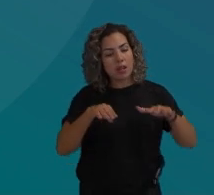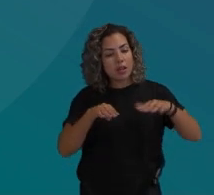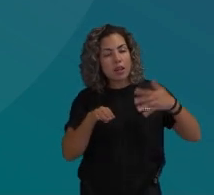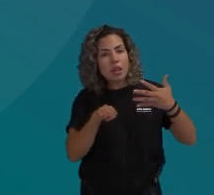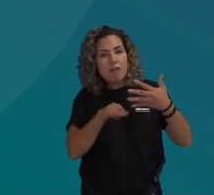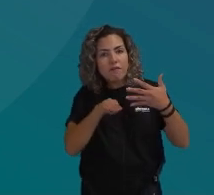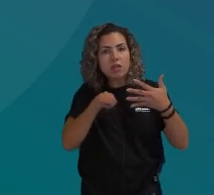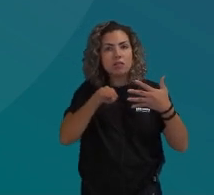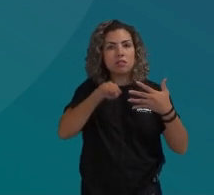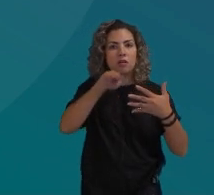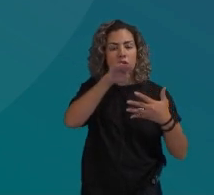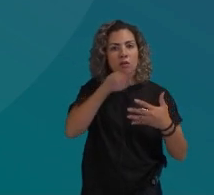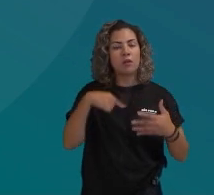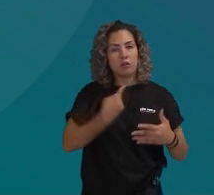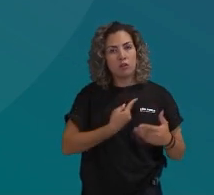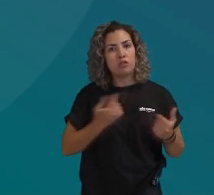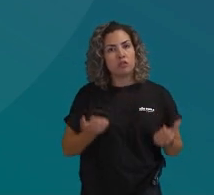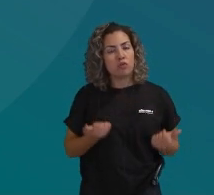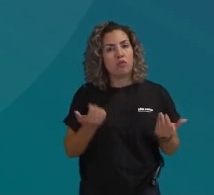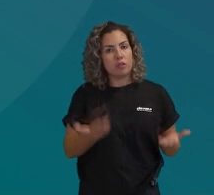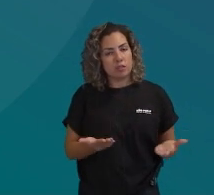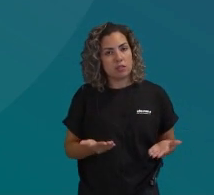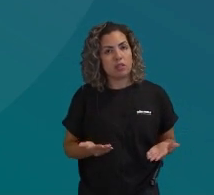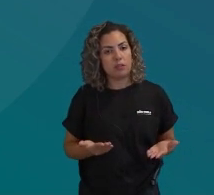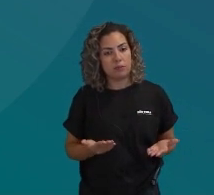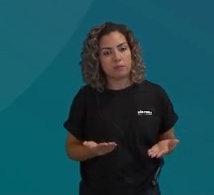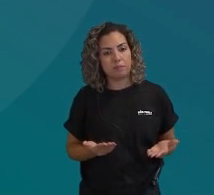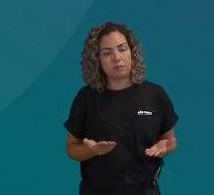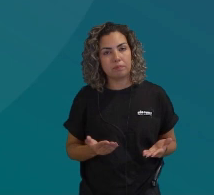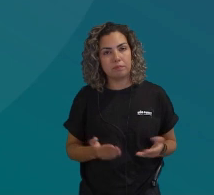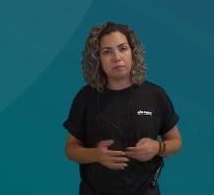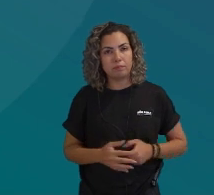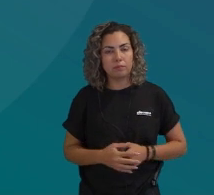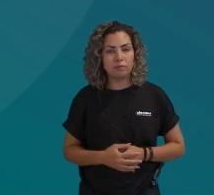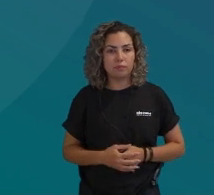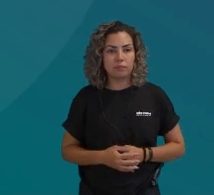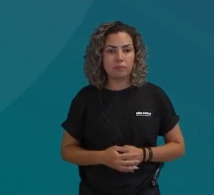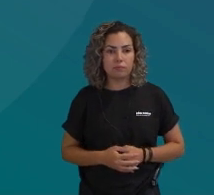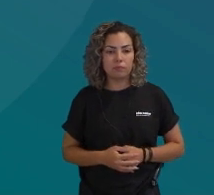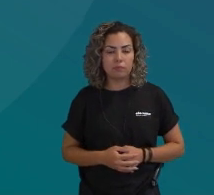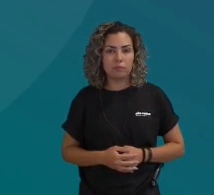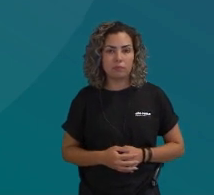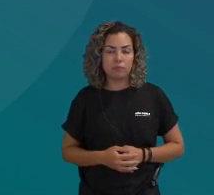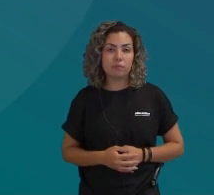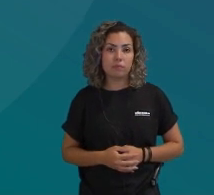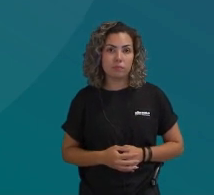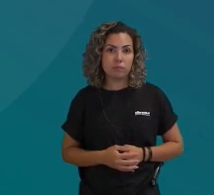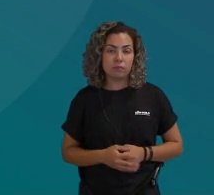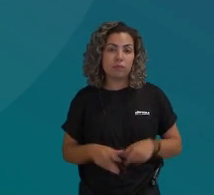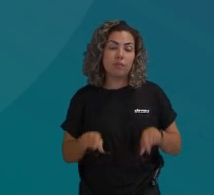management frameworks from the metro level up to every